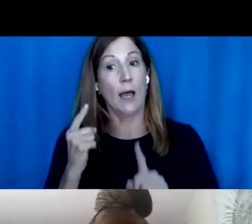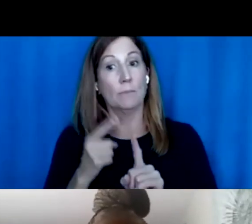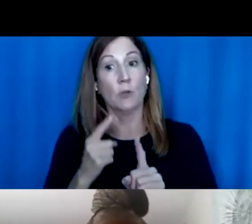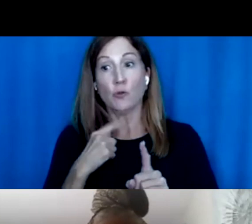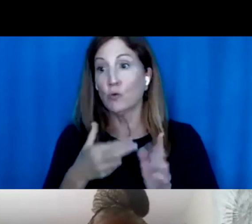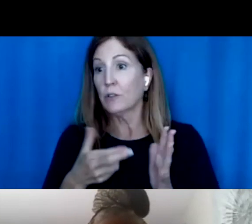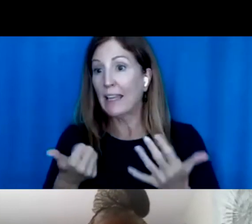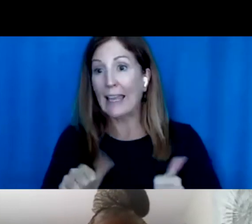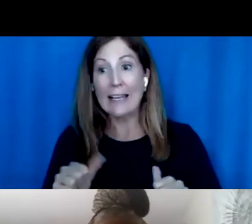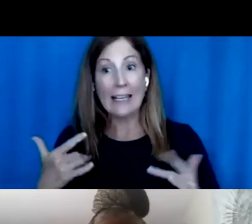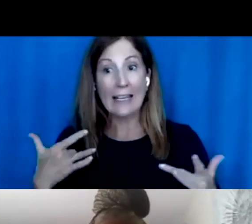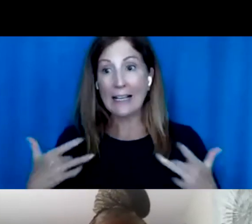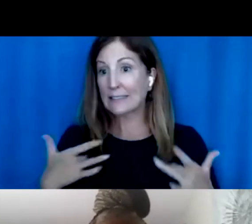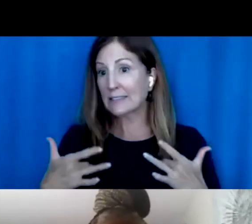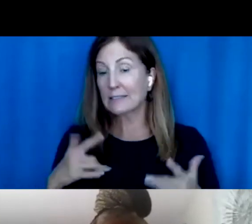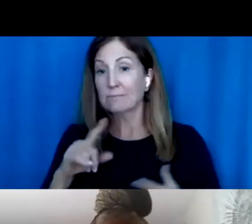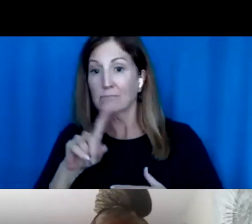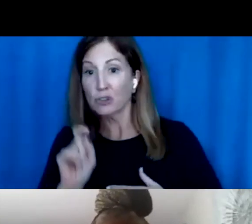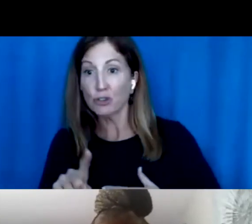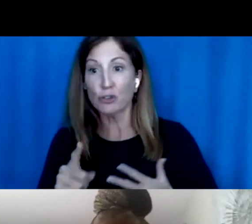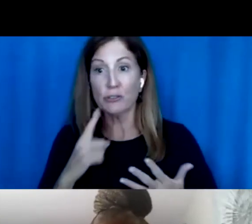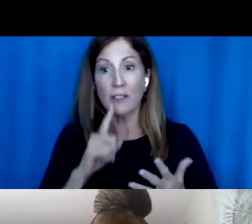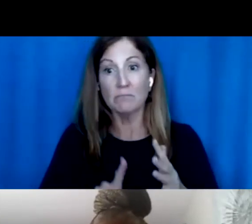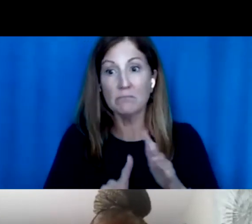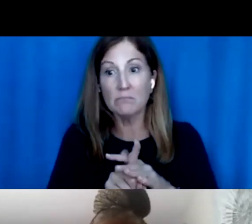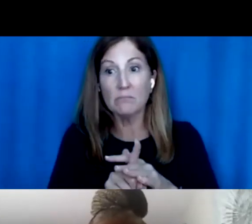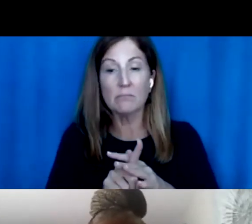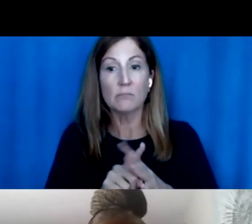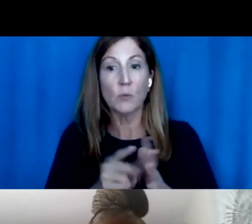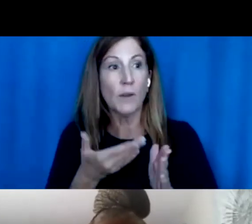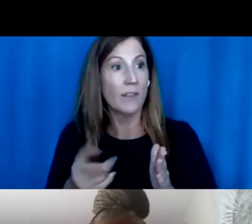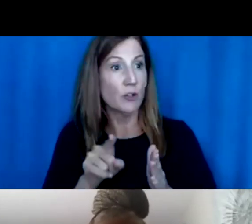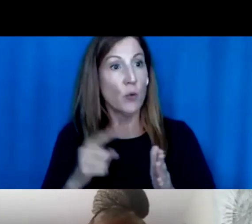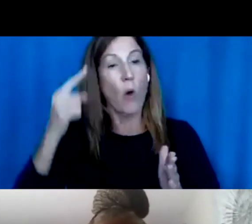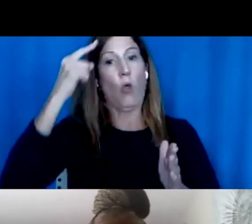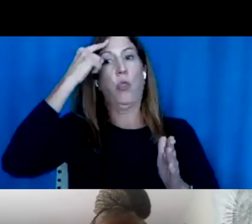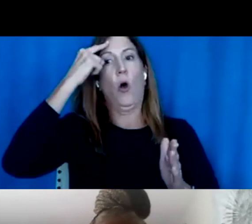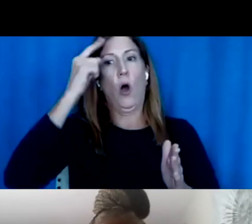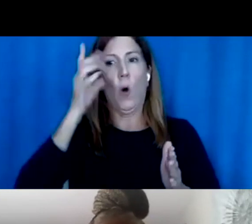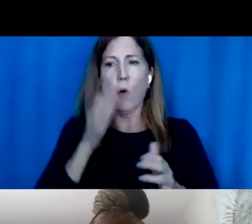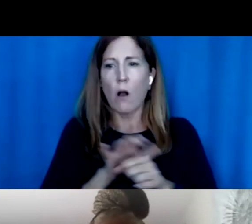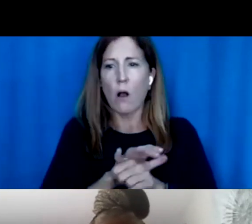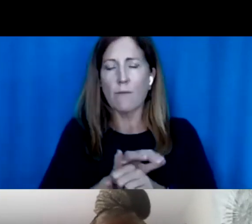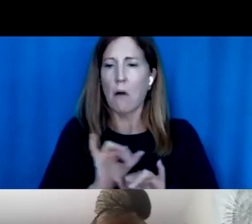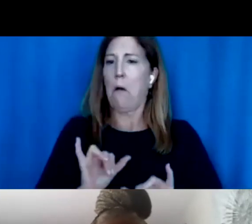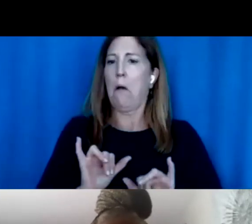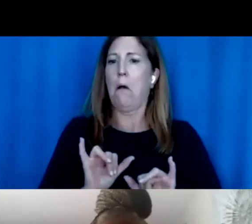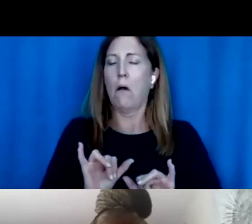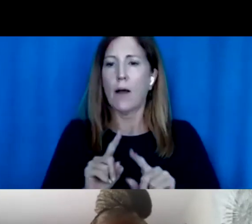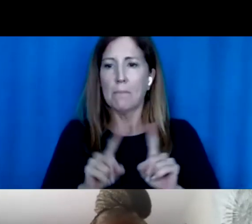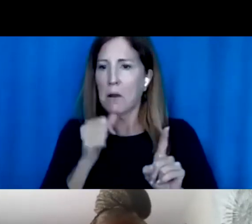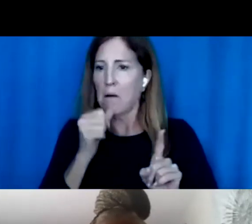or concerns that have popped up, or things that you thought we were going to cover, but you don't see